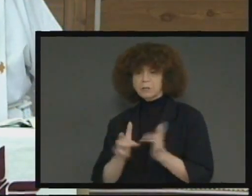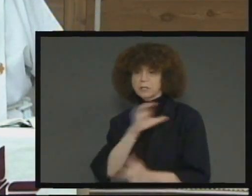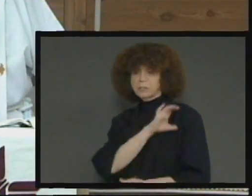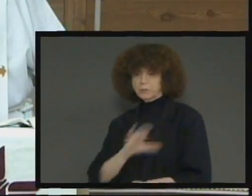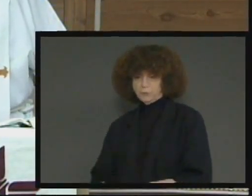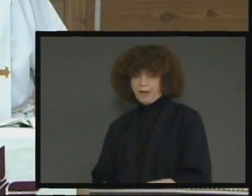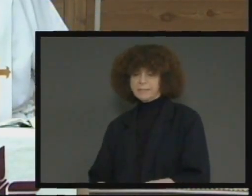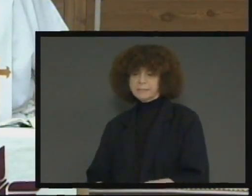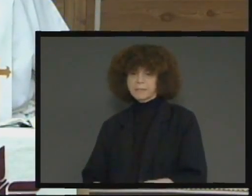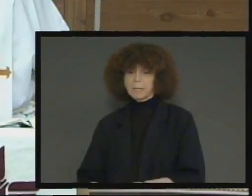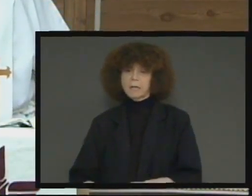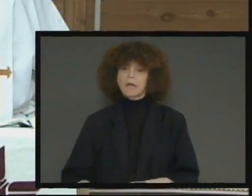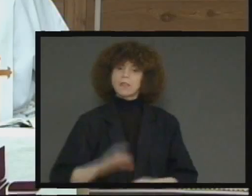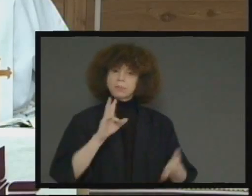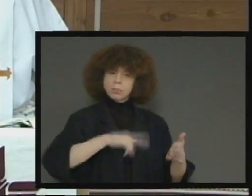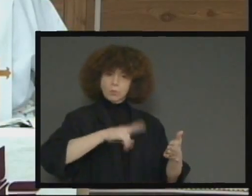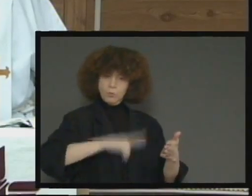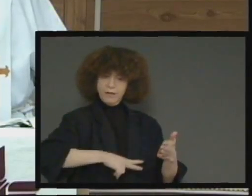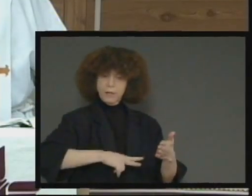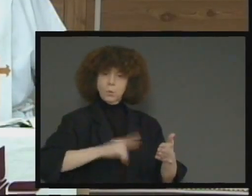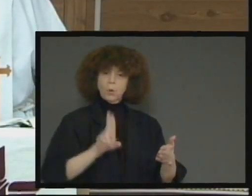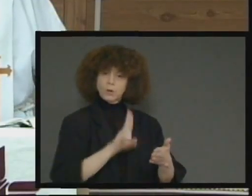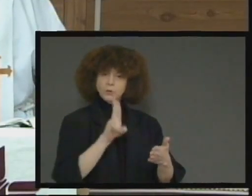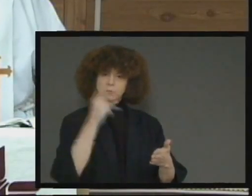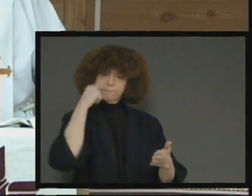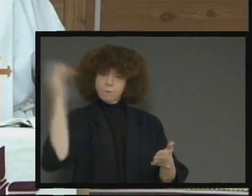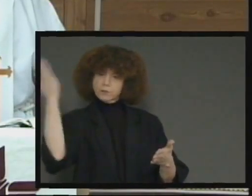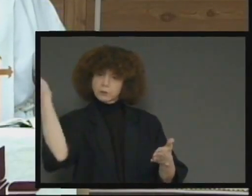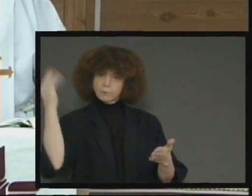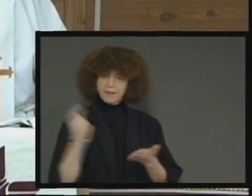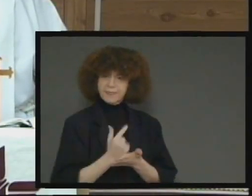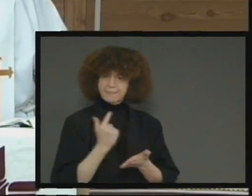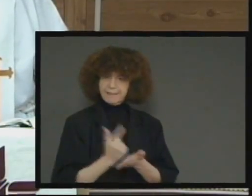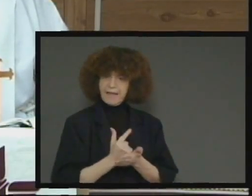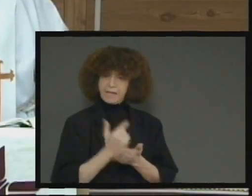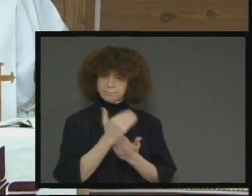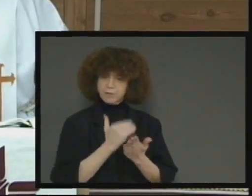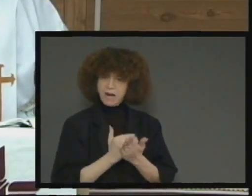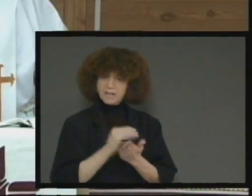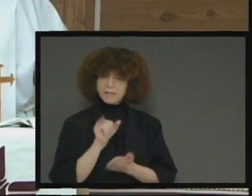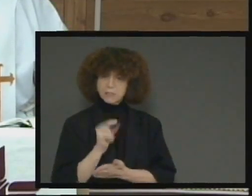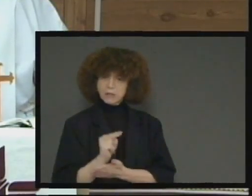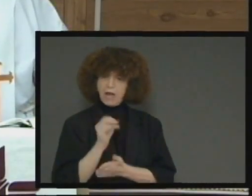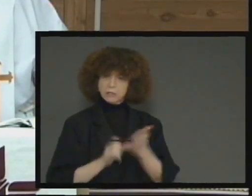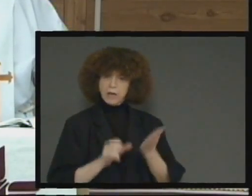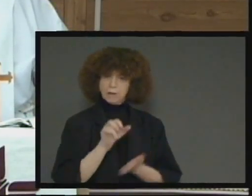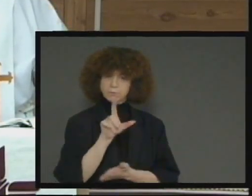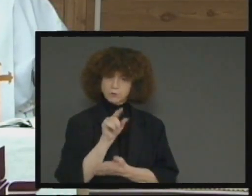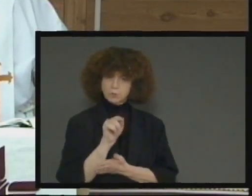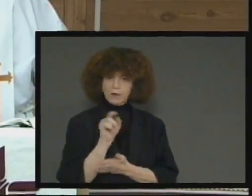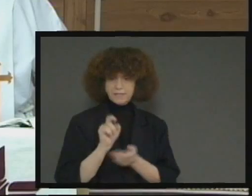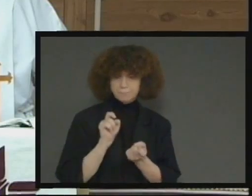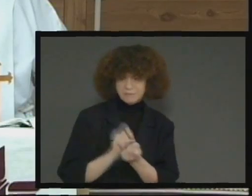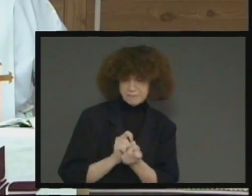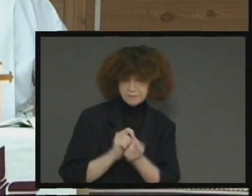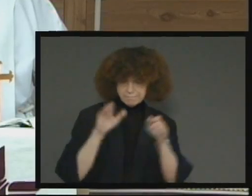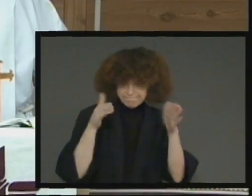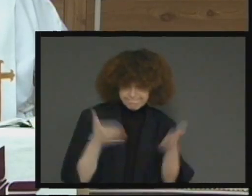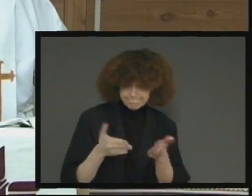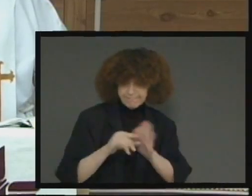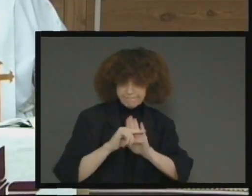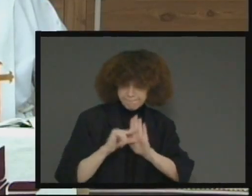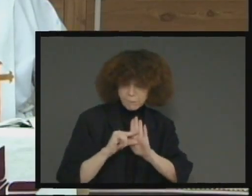We confess our Christian faith in the words of the Apostles' Creed. I believe in God, the Father Almighty,